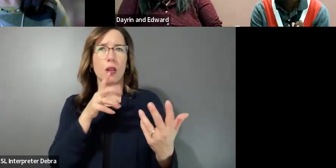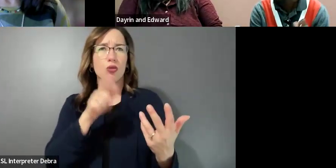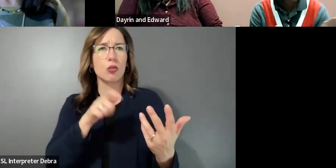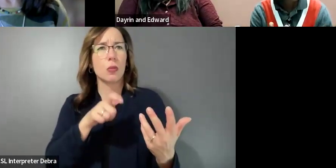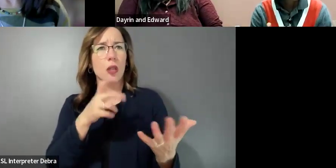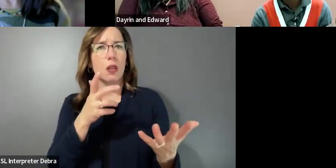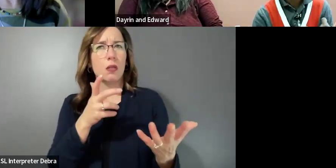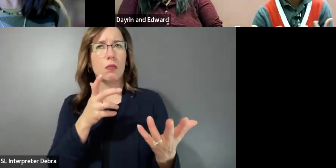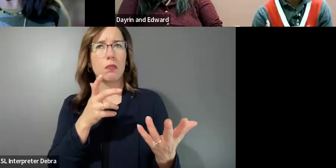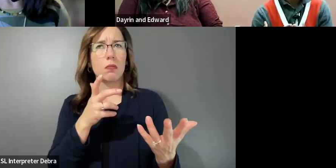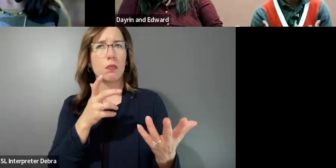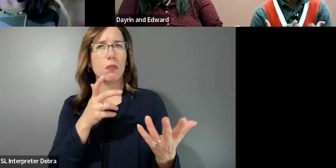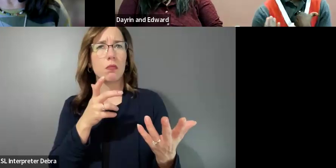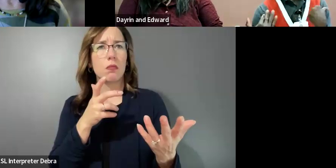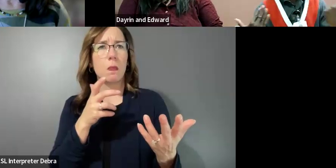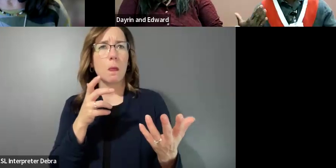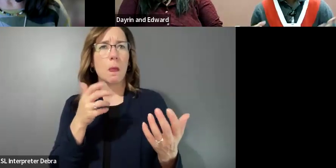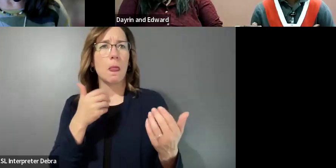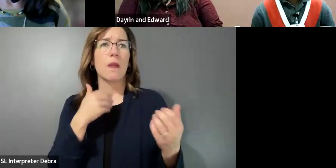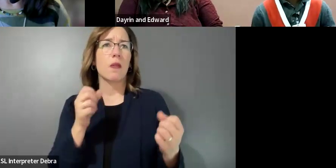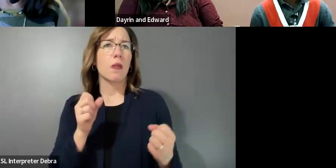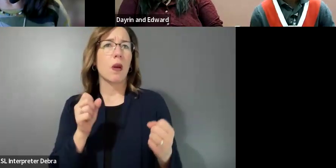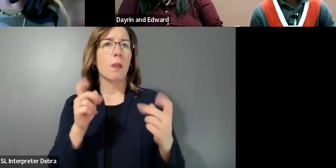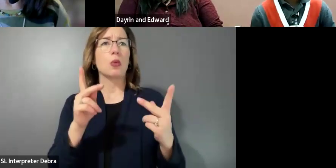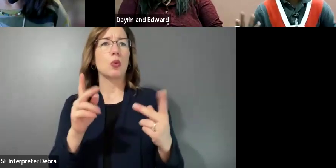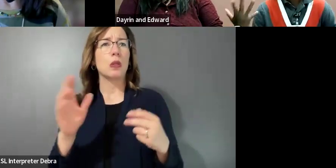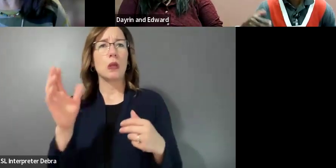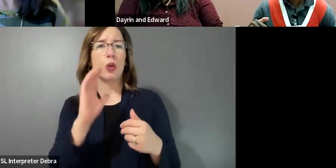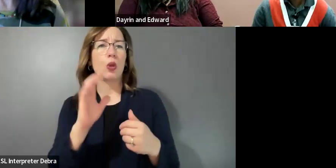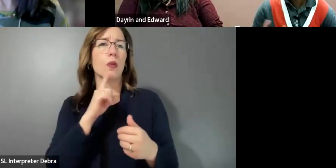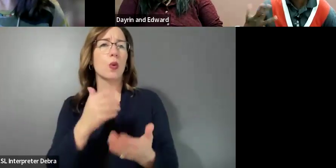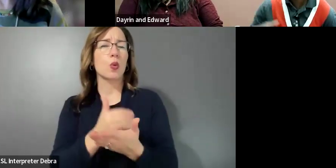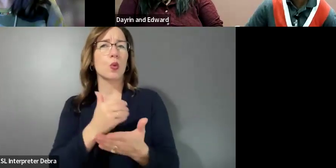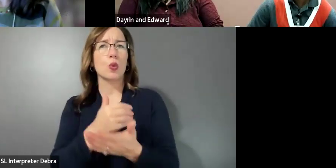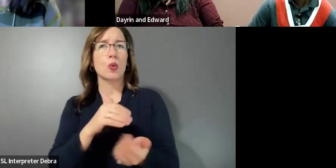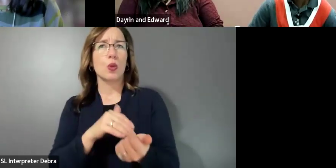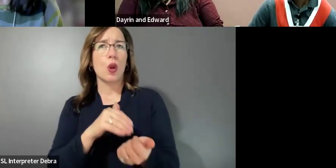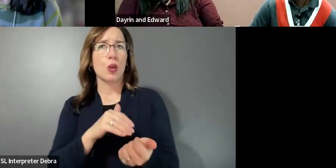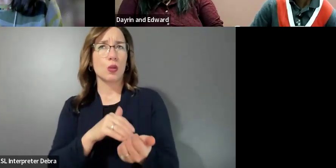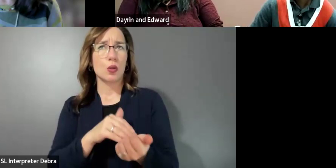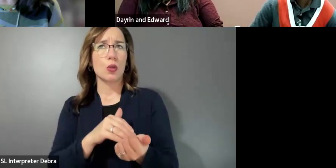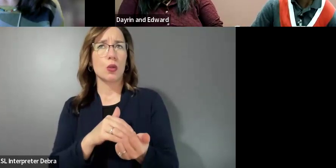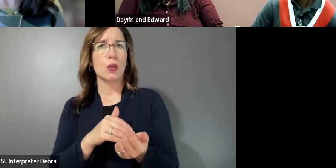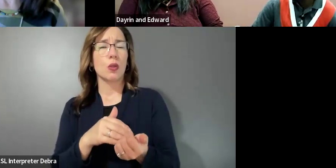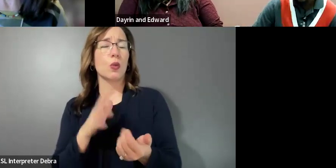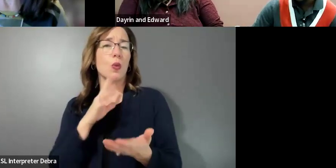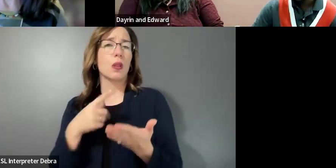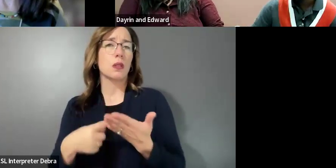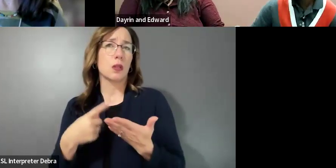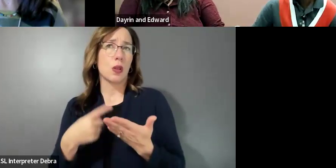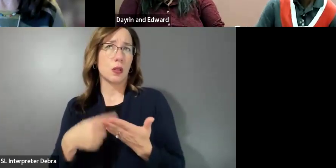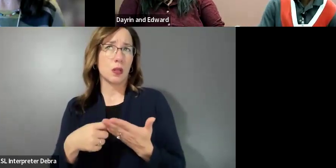we should give each other the opportunity to look for a new doctor. And that's what we will talk about more in